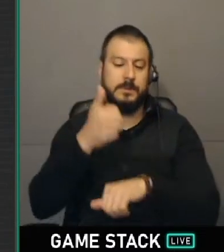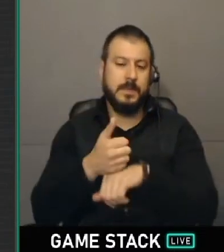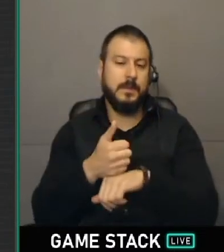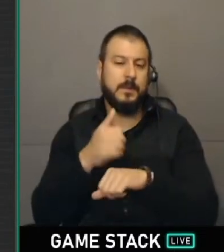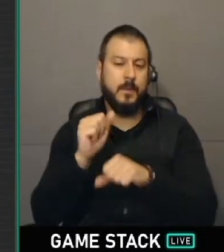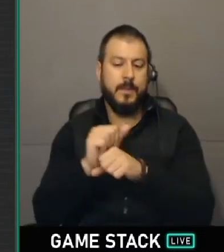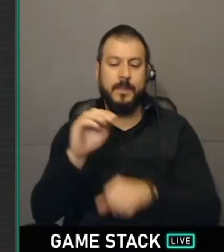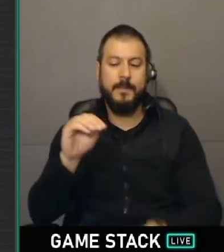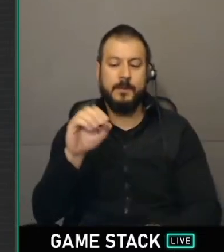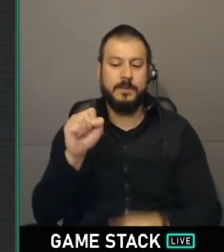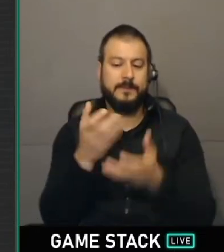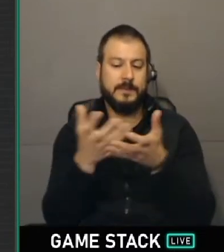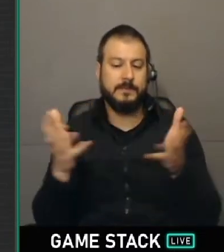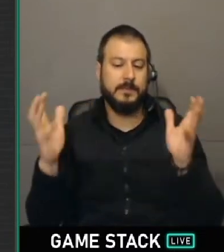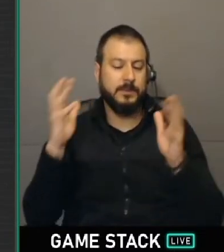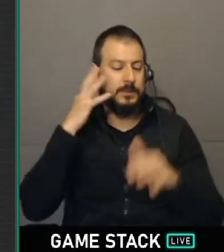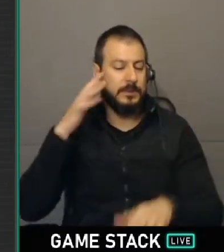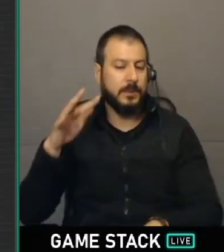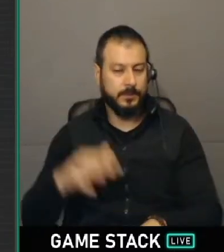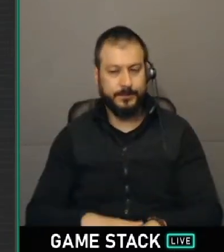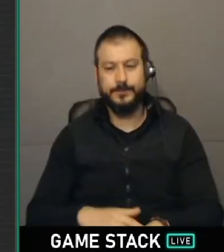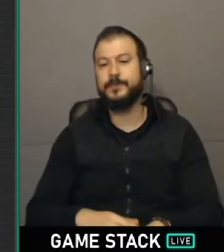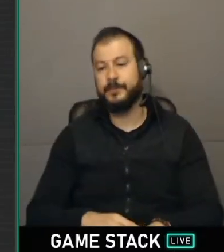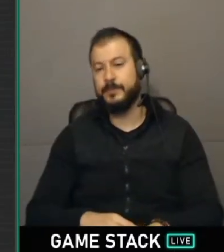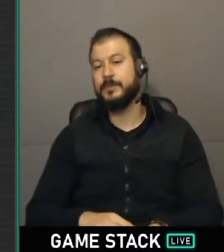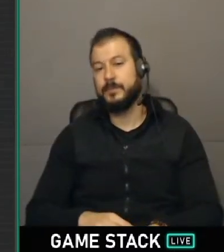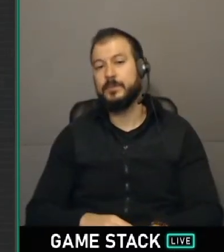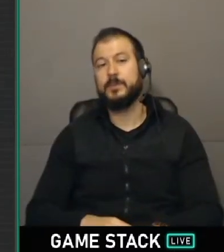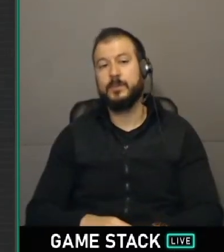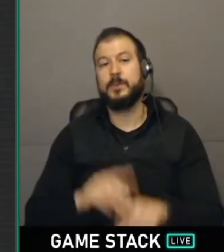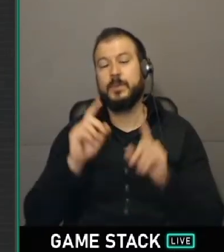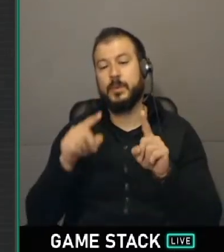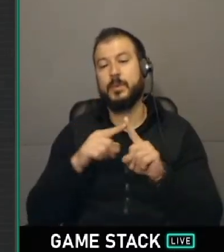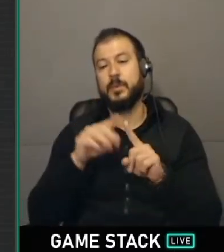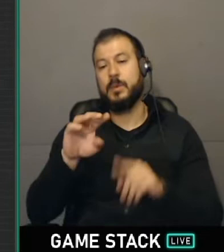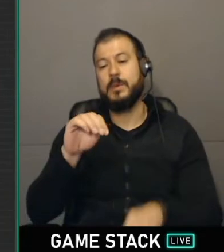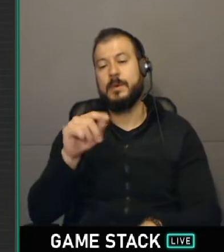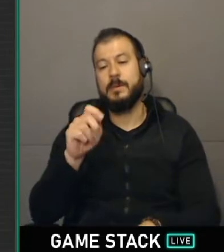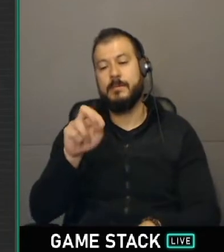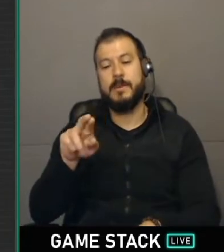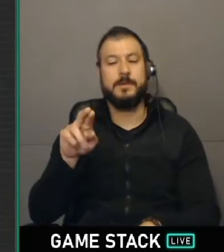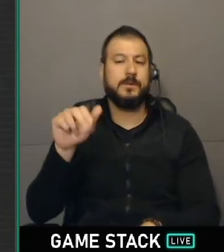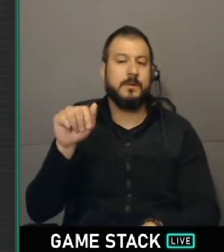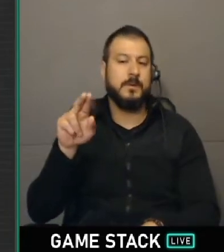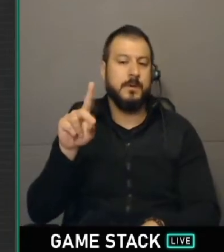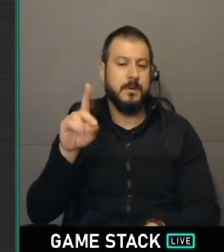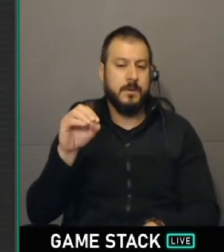platform. To start, you simply go to your master audio bus,